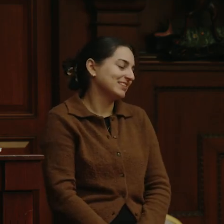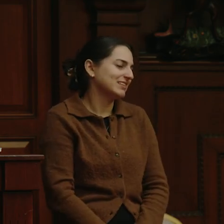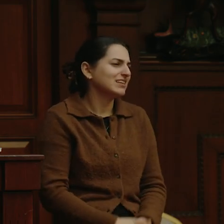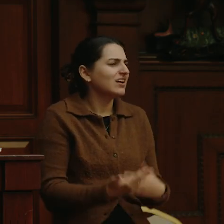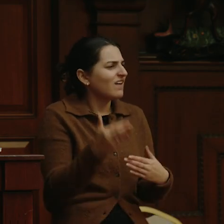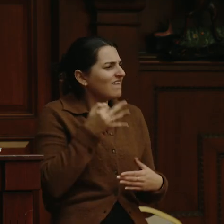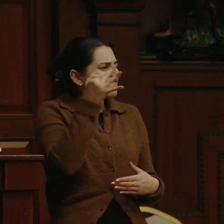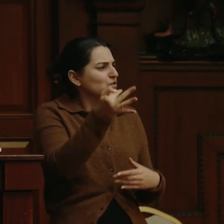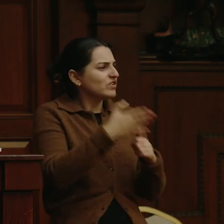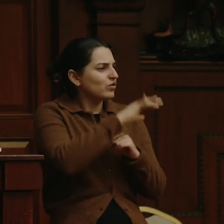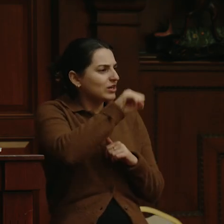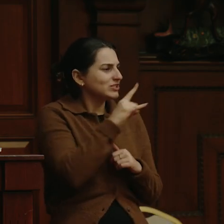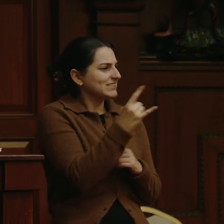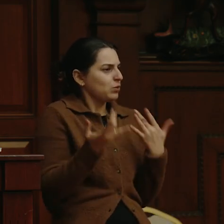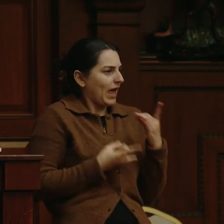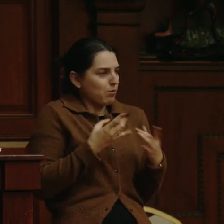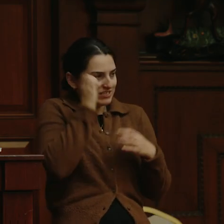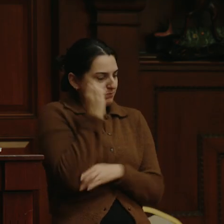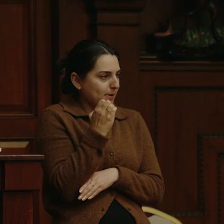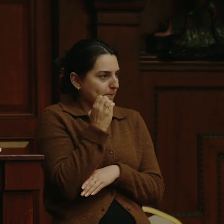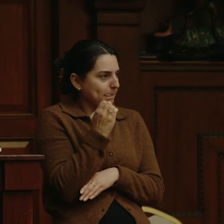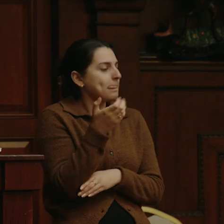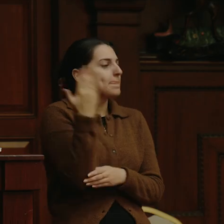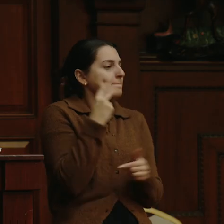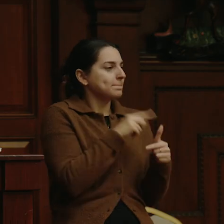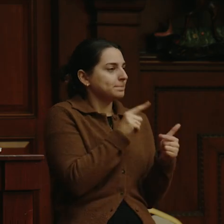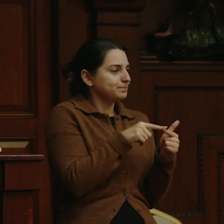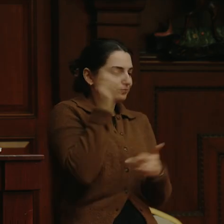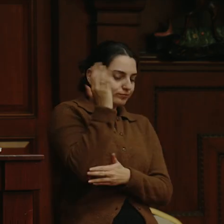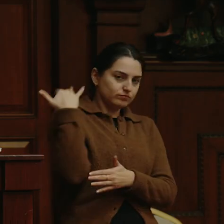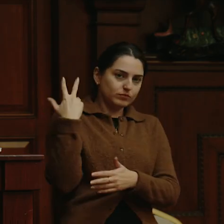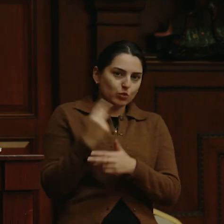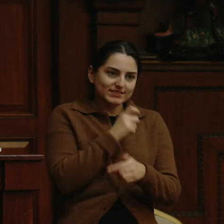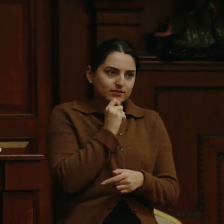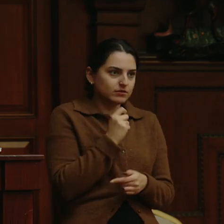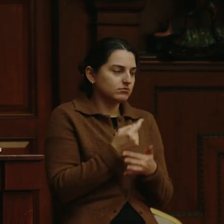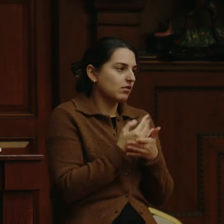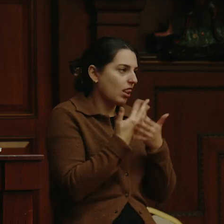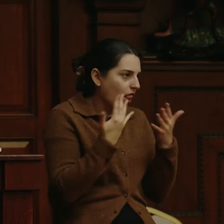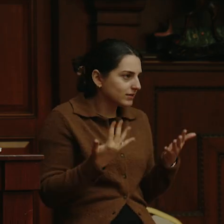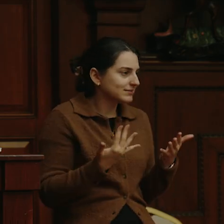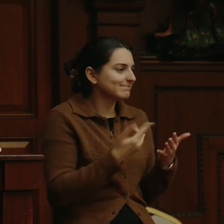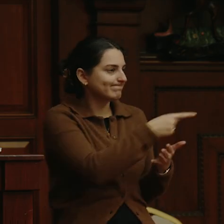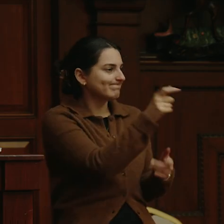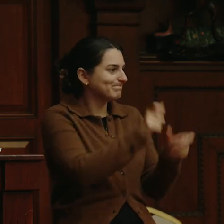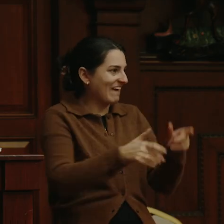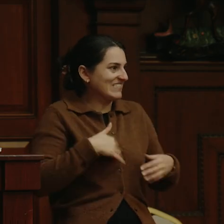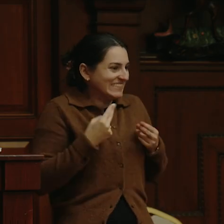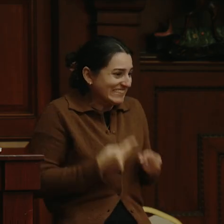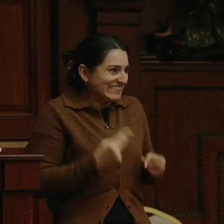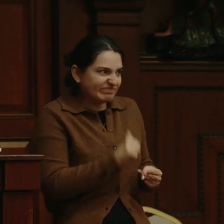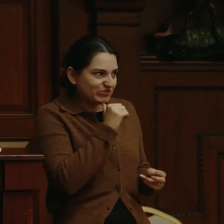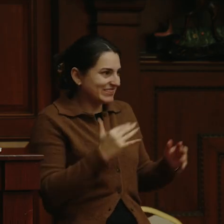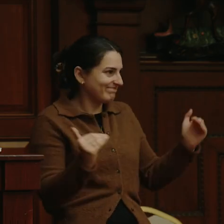What is the future for Sjögren's? Well, from both talks earlier, we can see there are several unmet needs for patients with Sjögren's